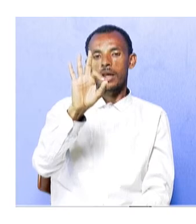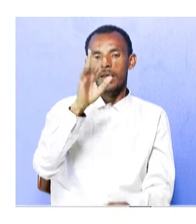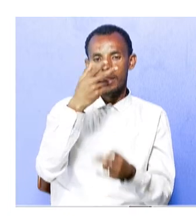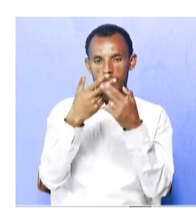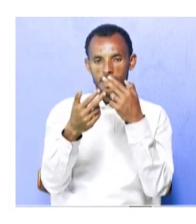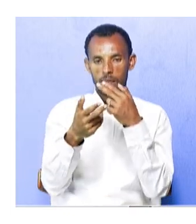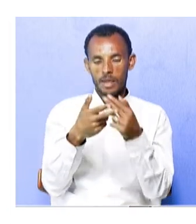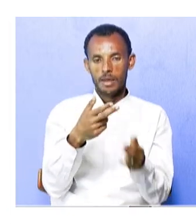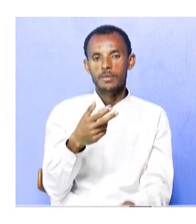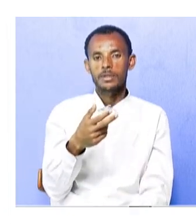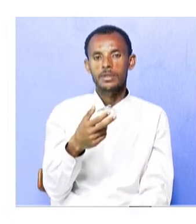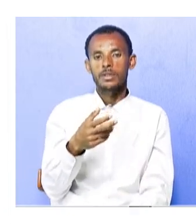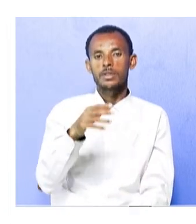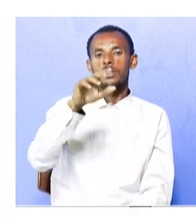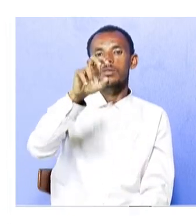times